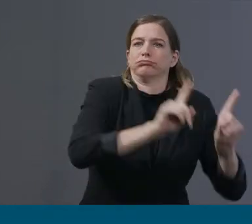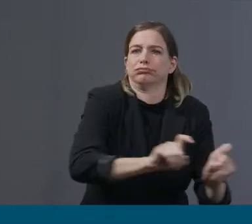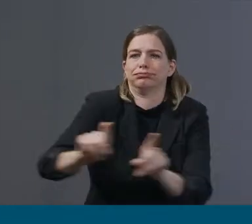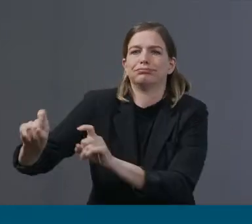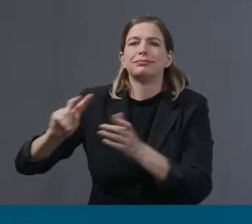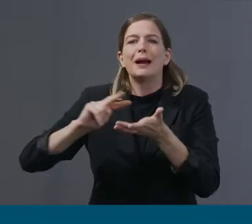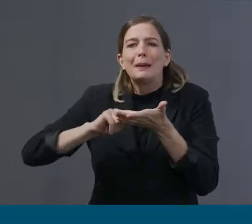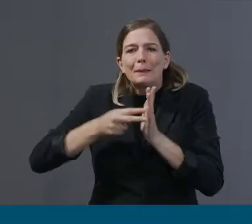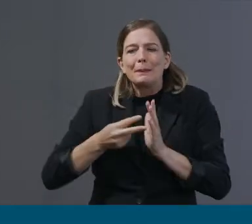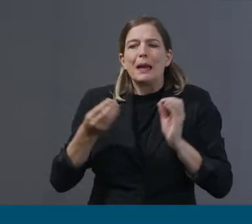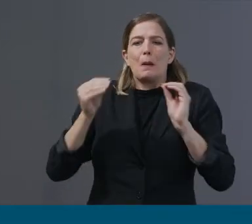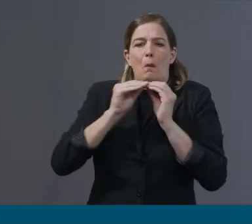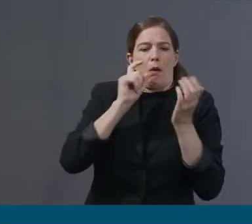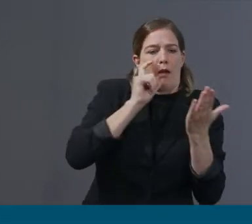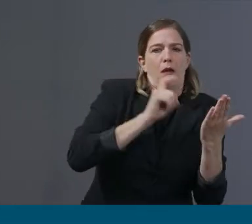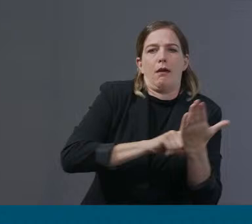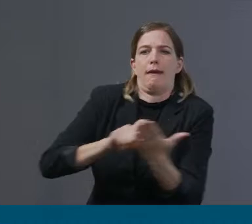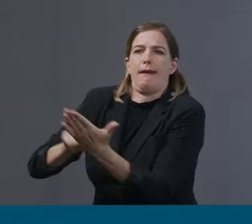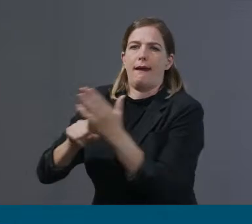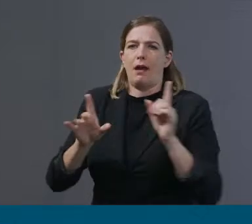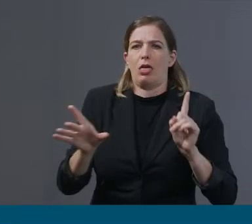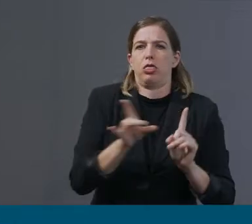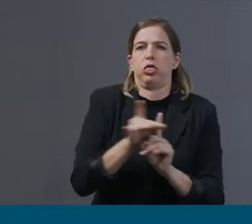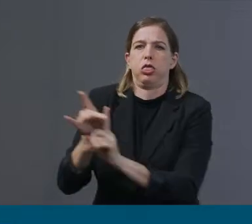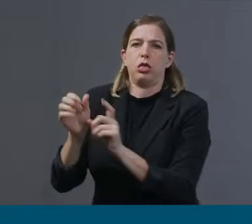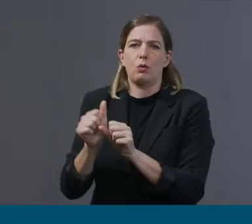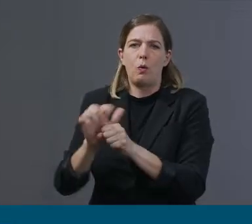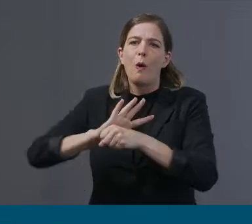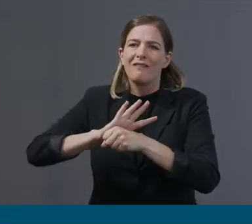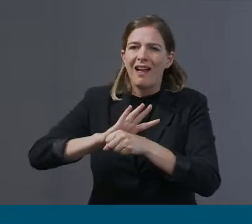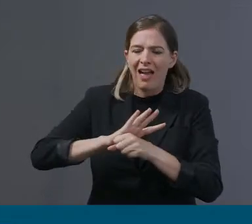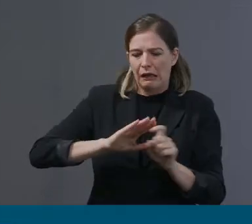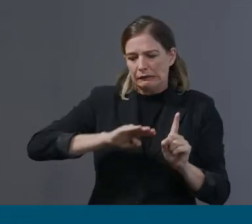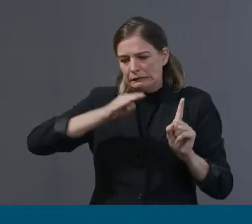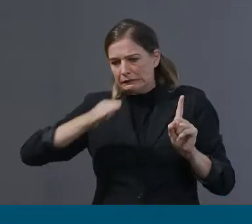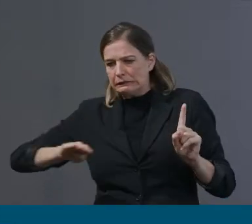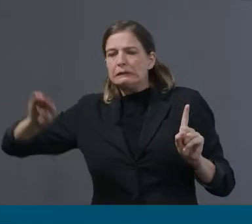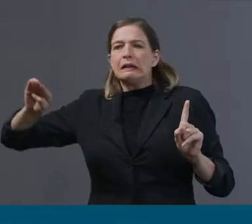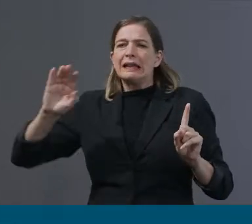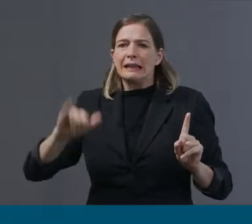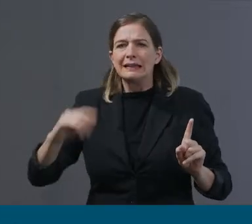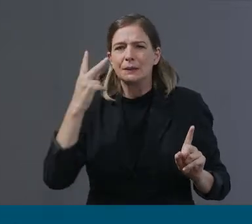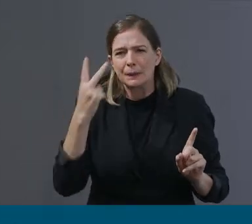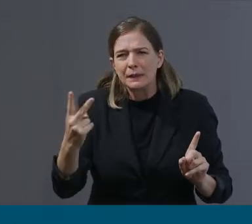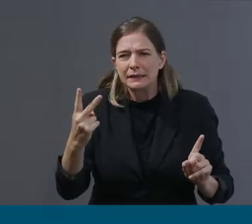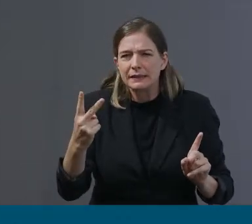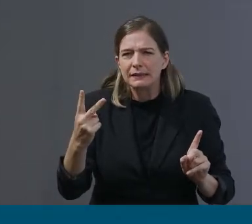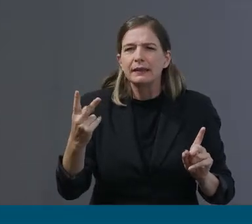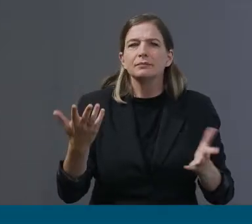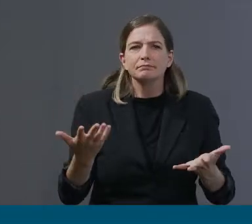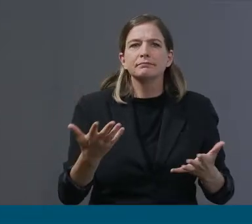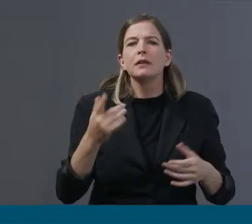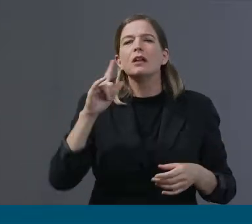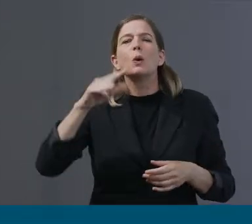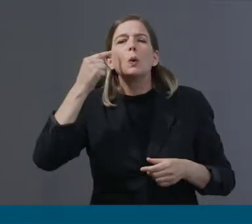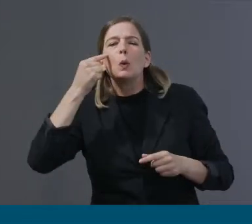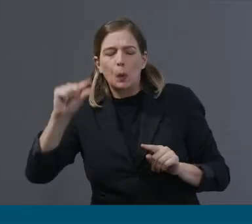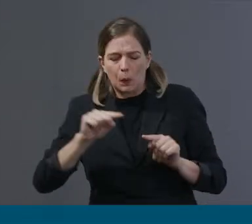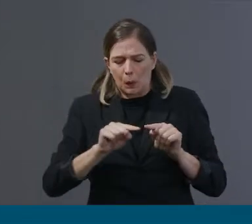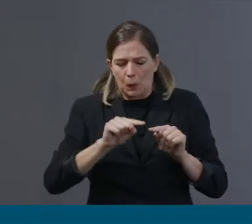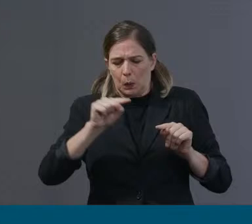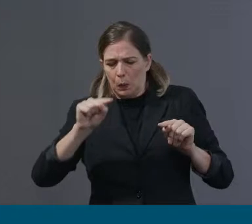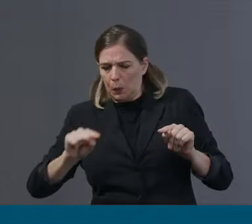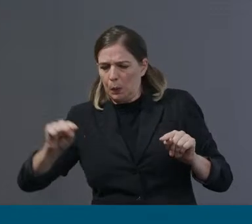But we have increased cases in addition to what's been done in testing, and that's the gold line, which shows